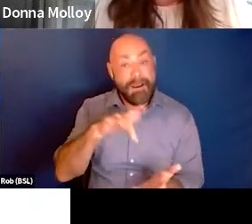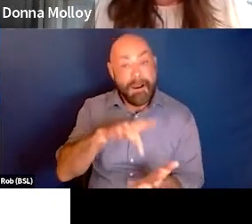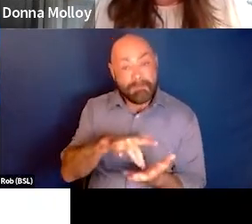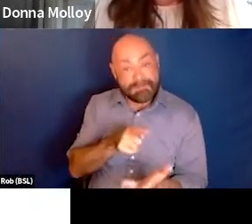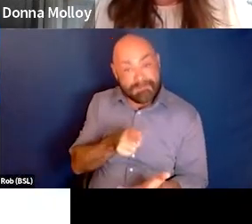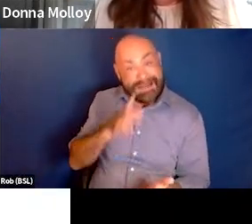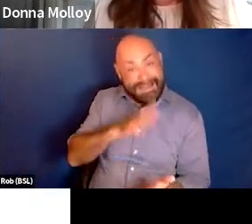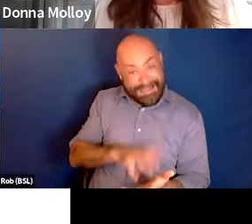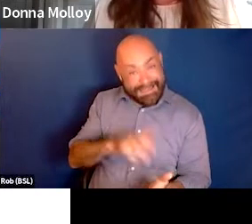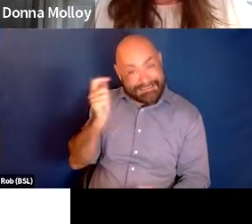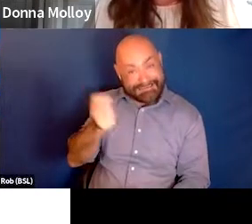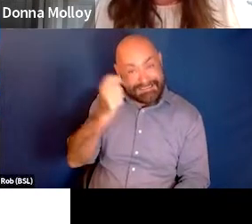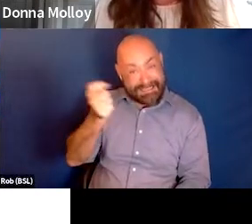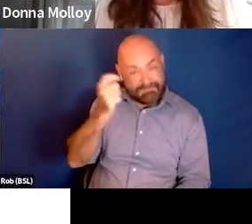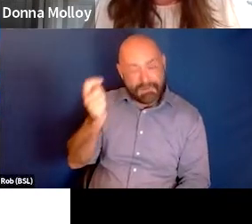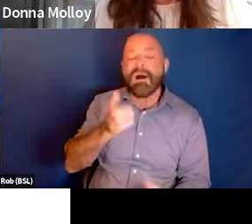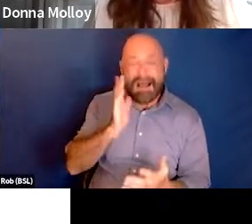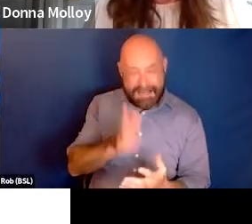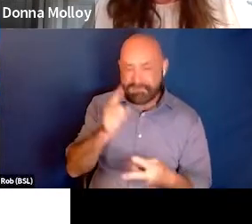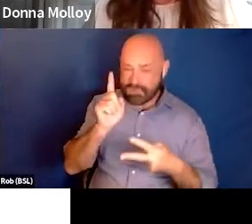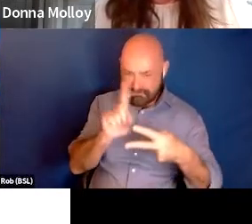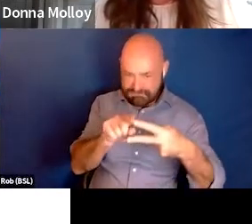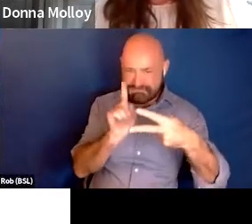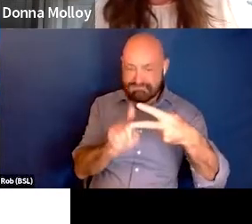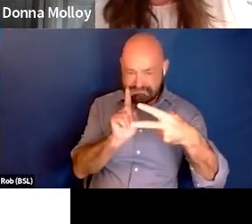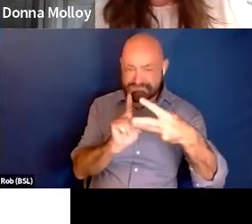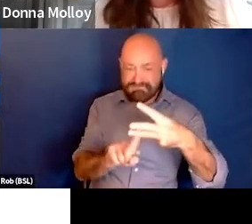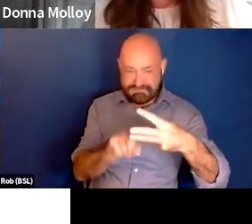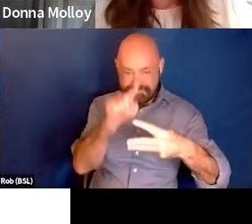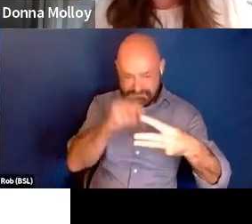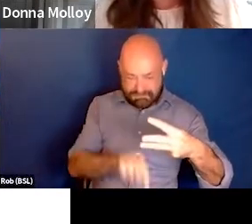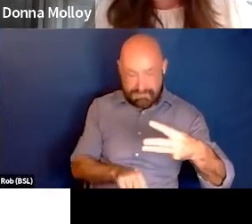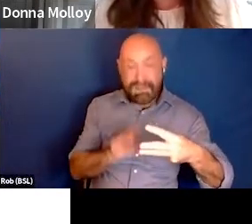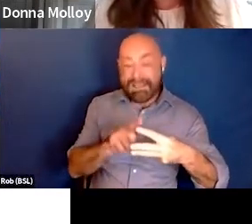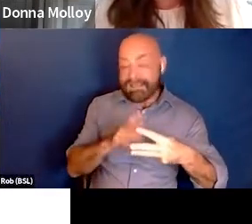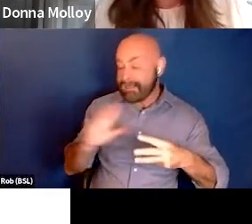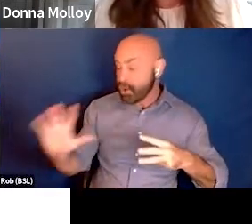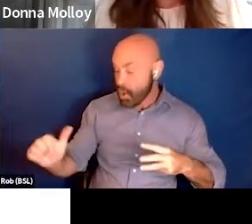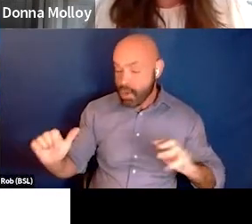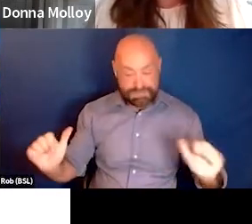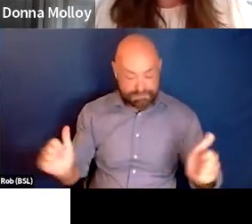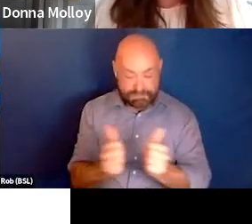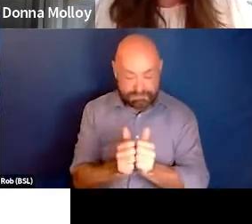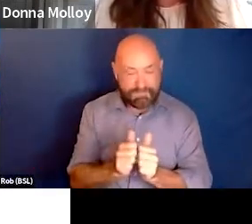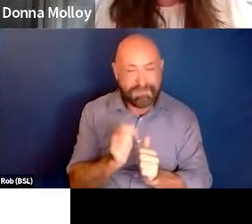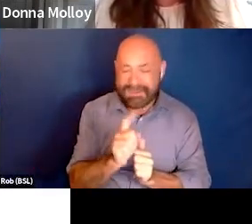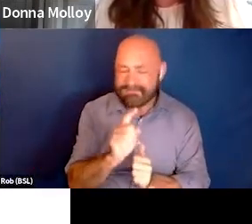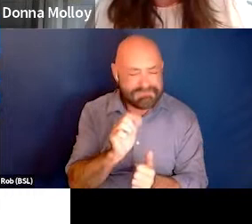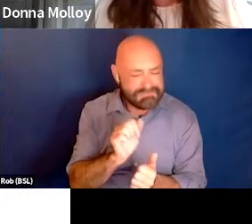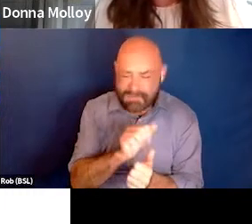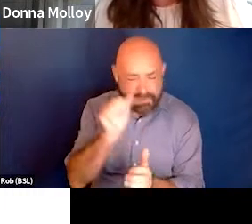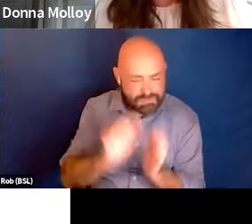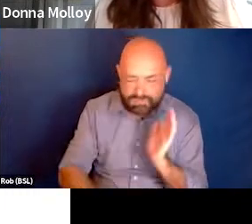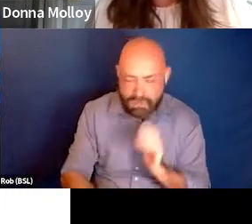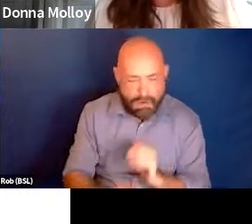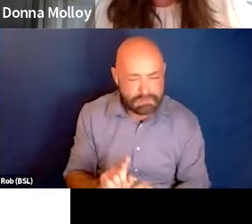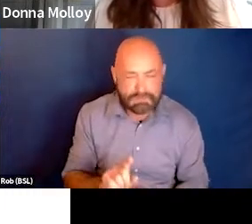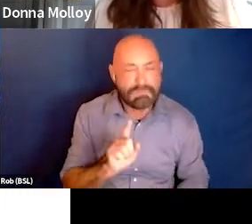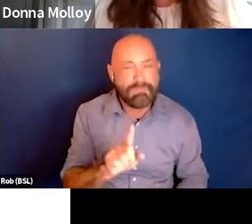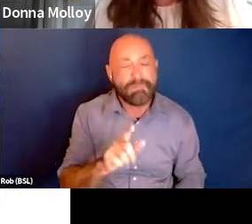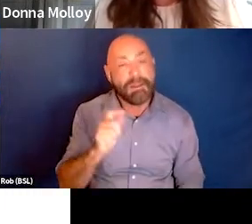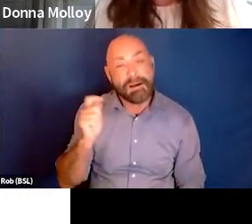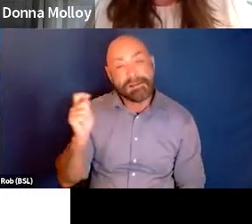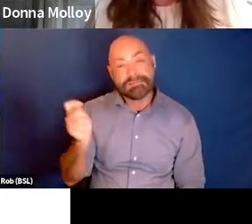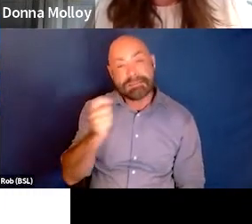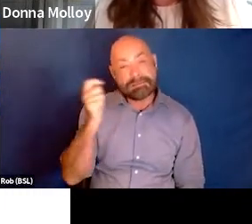need to be intentionally designed with co-production, access and inclusion at their heart. As you all know, success depends